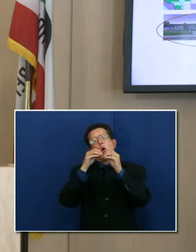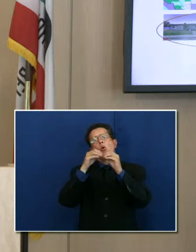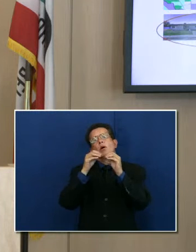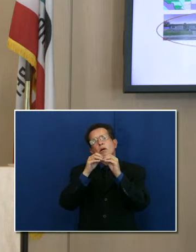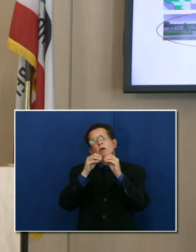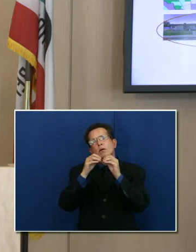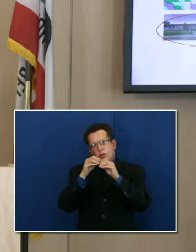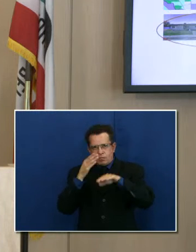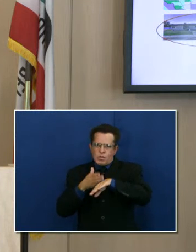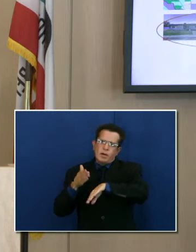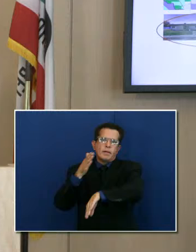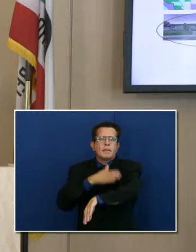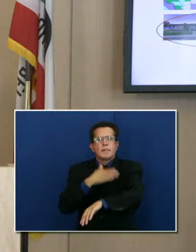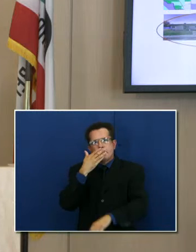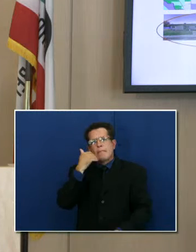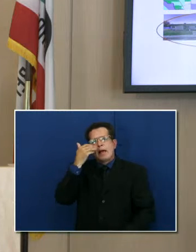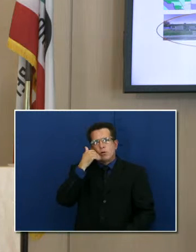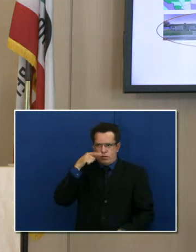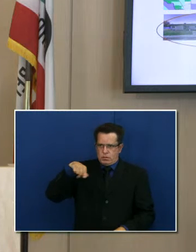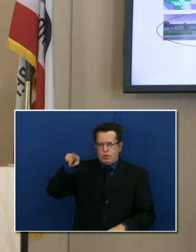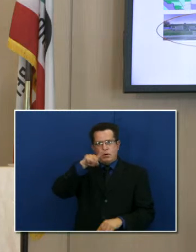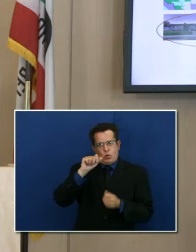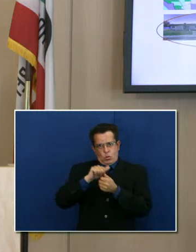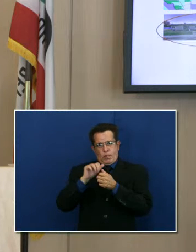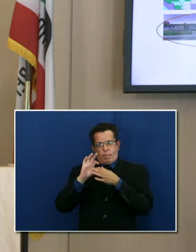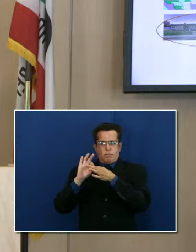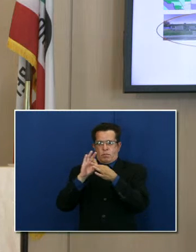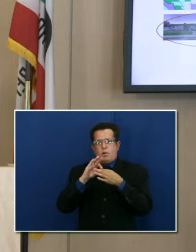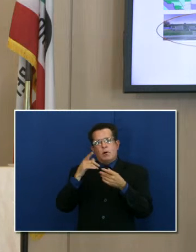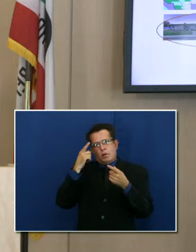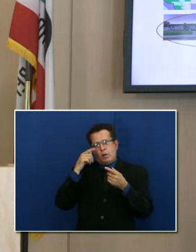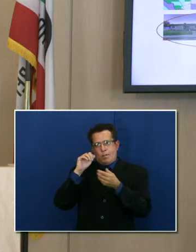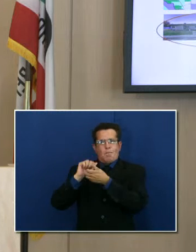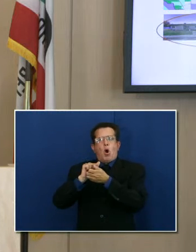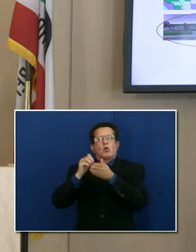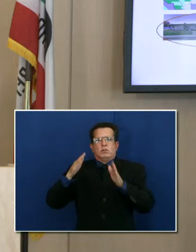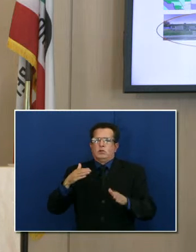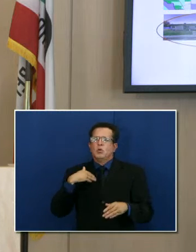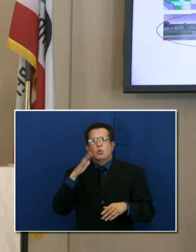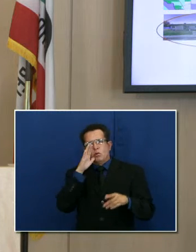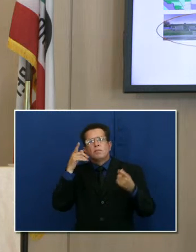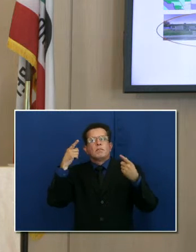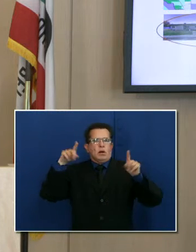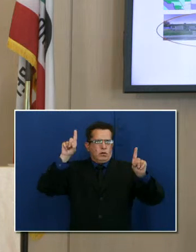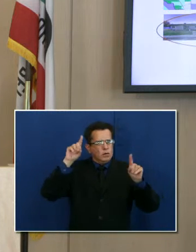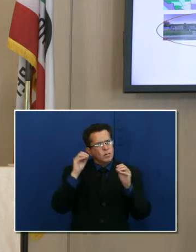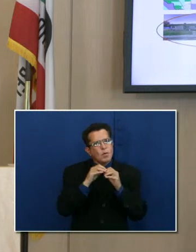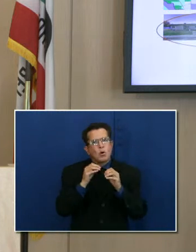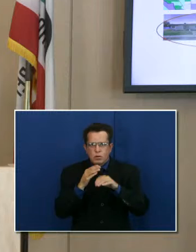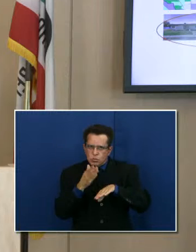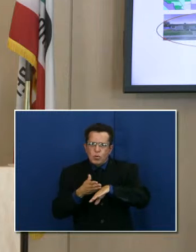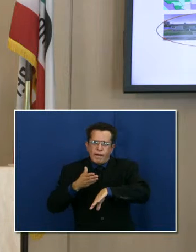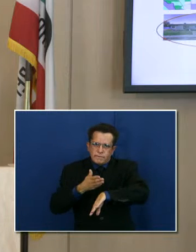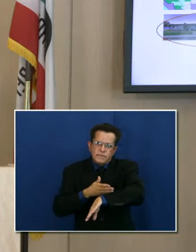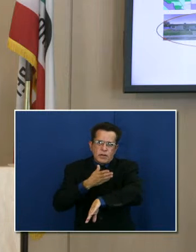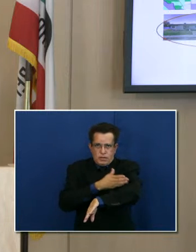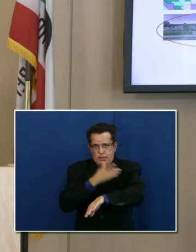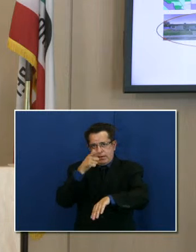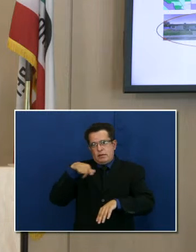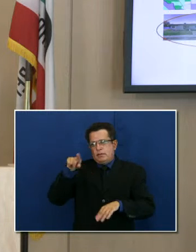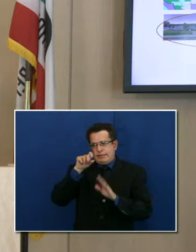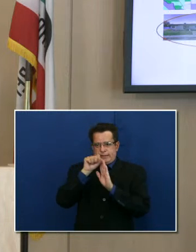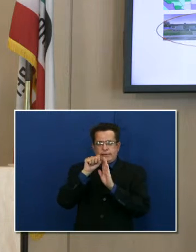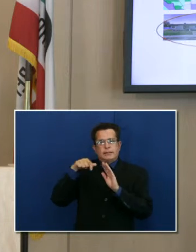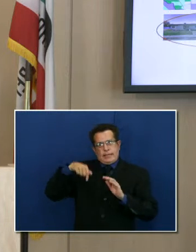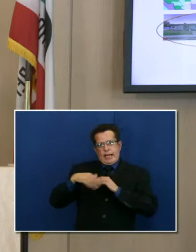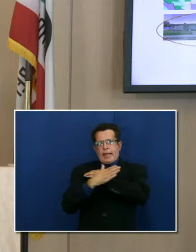And in working with our community partners, we will strive to do just that. The county will be required, as I stated, to submit a